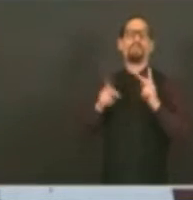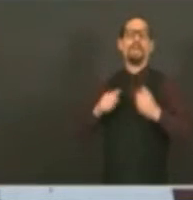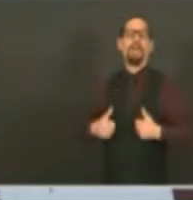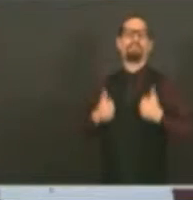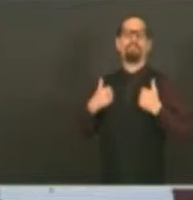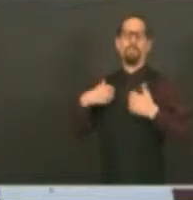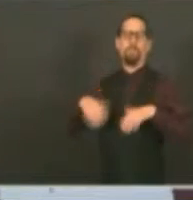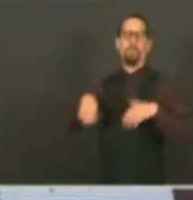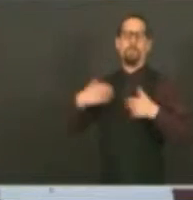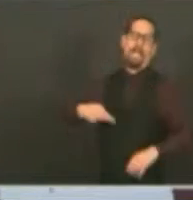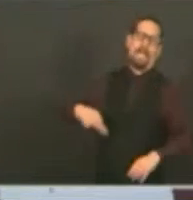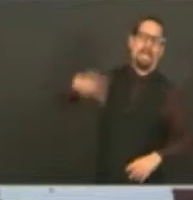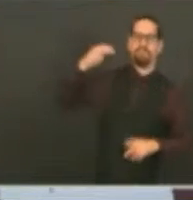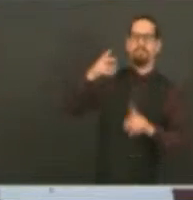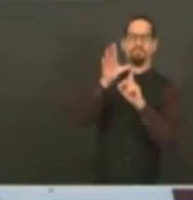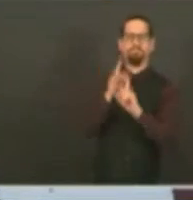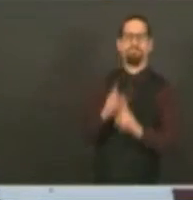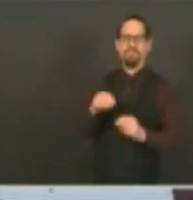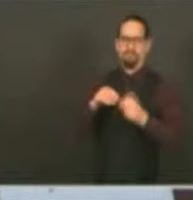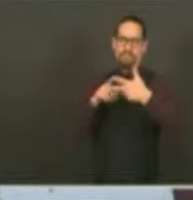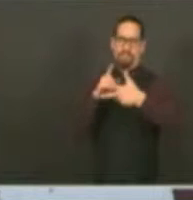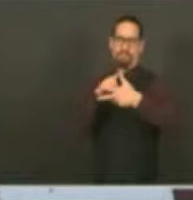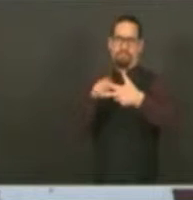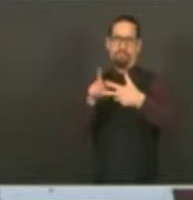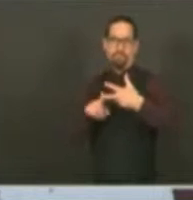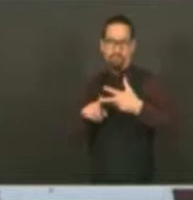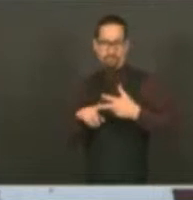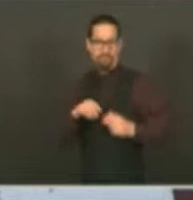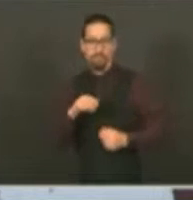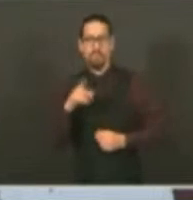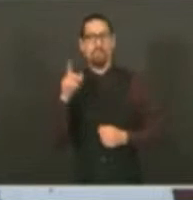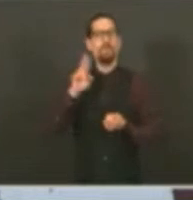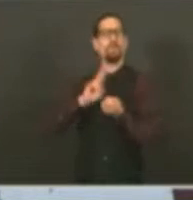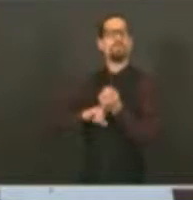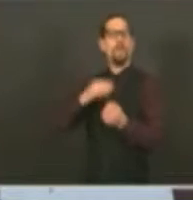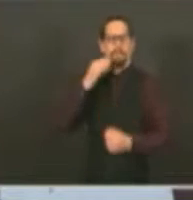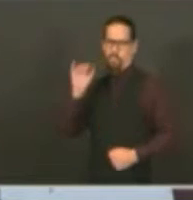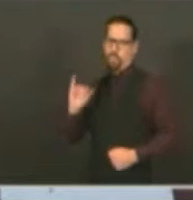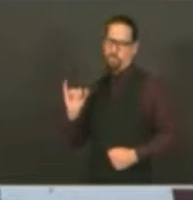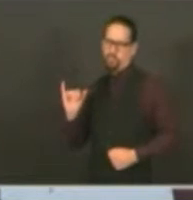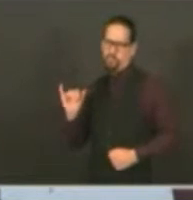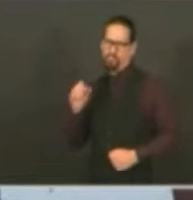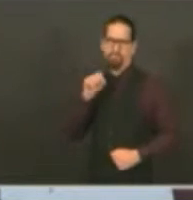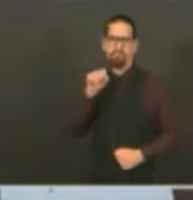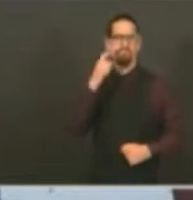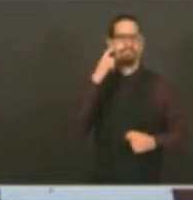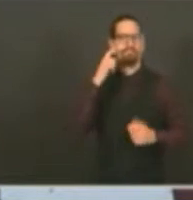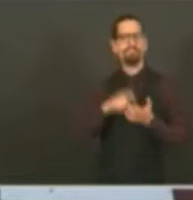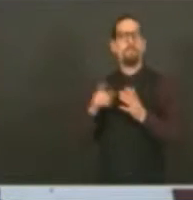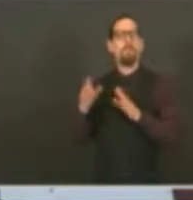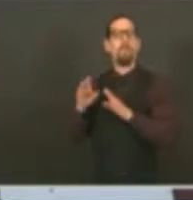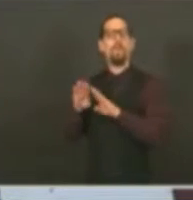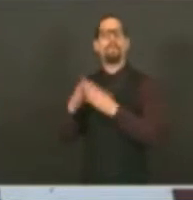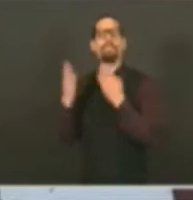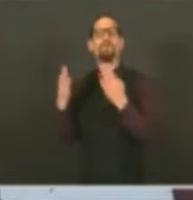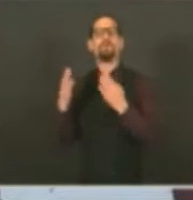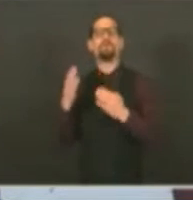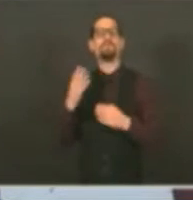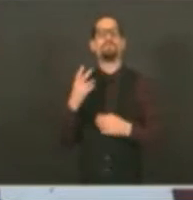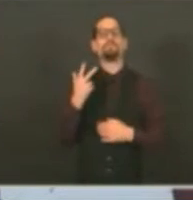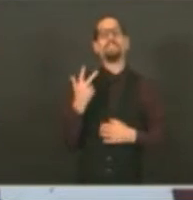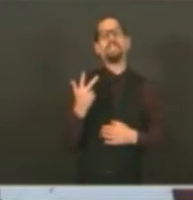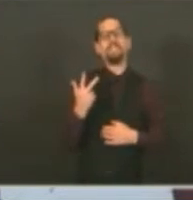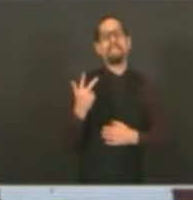but we're also making changes in nursing homes. So for instance, in nursing homes, we just opened our first 3